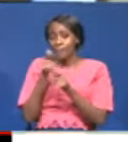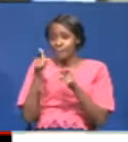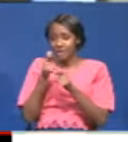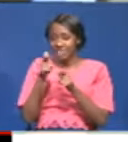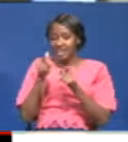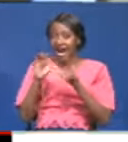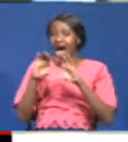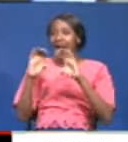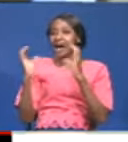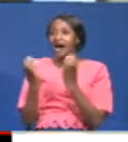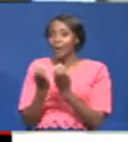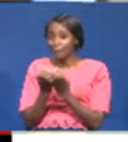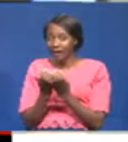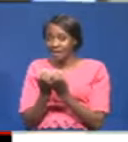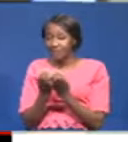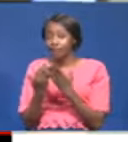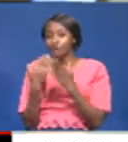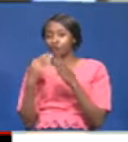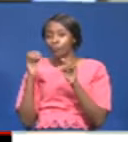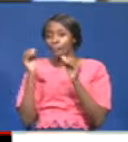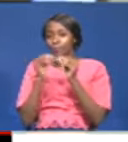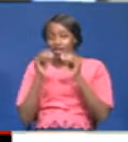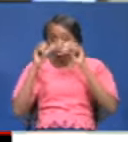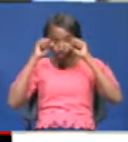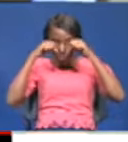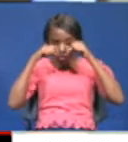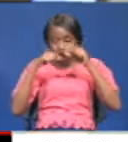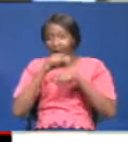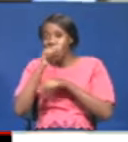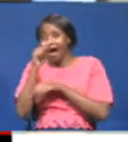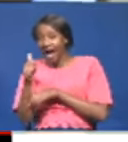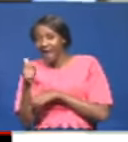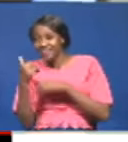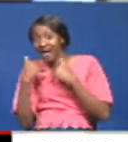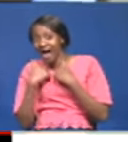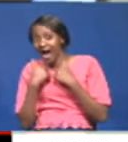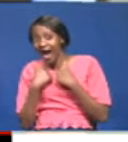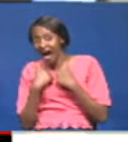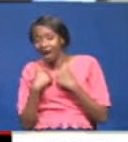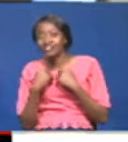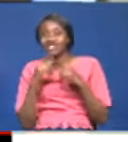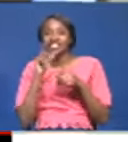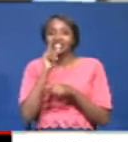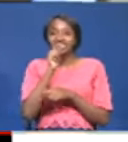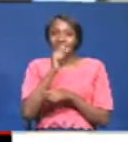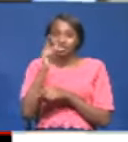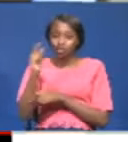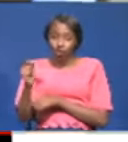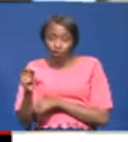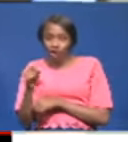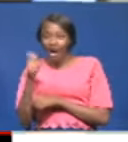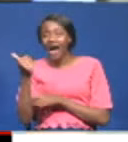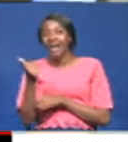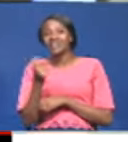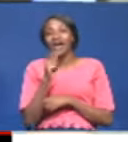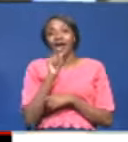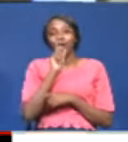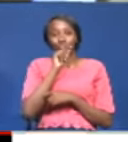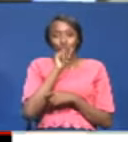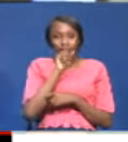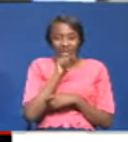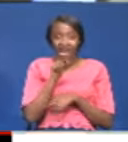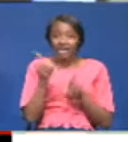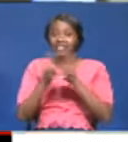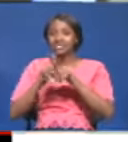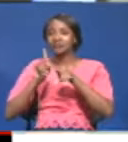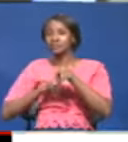We met with Google last year, we met with Facebook in April, we met with TikTok, Twitter, and even local media houses. We have a lot of